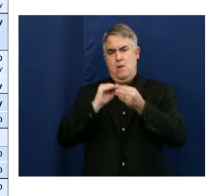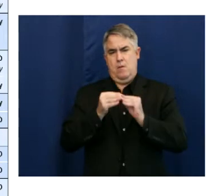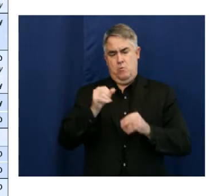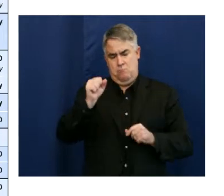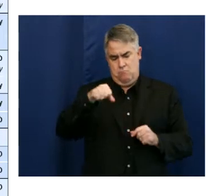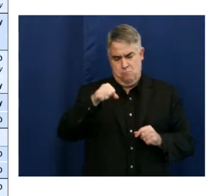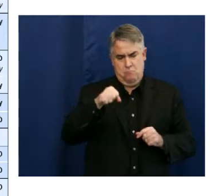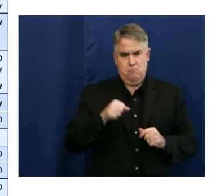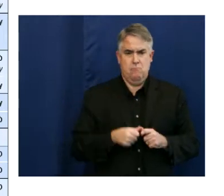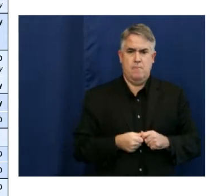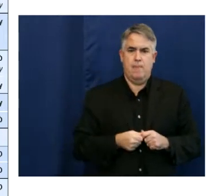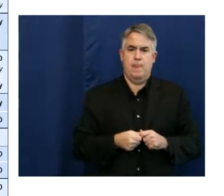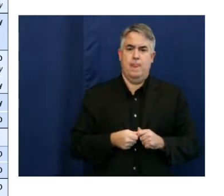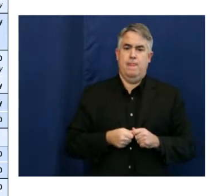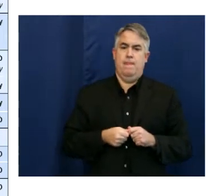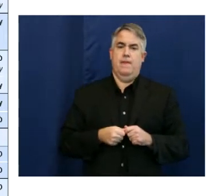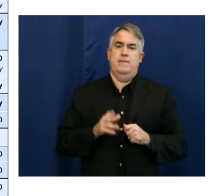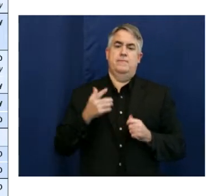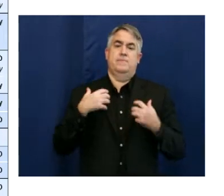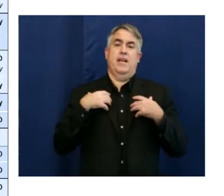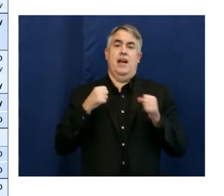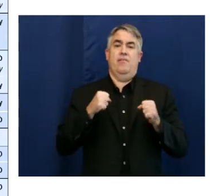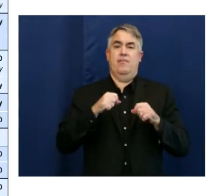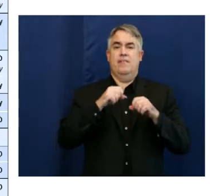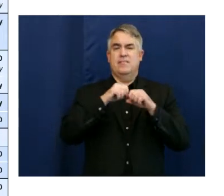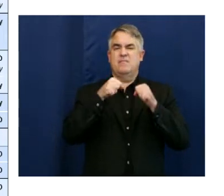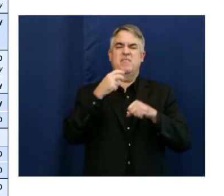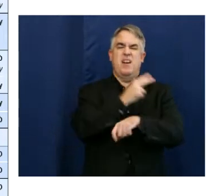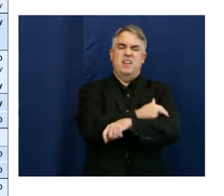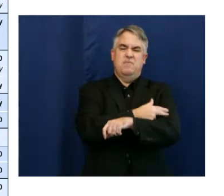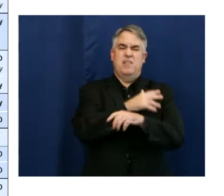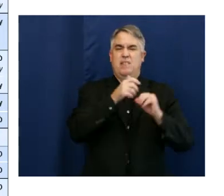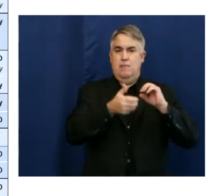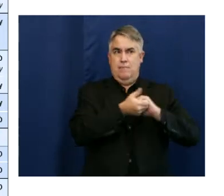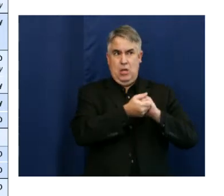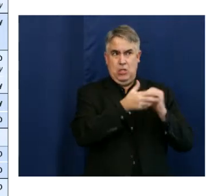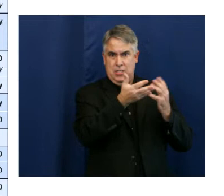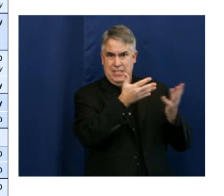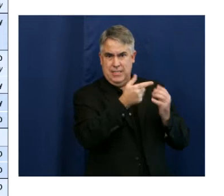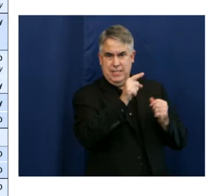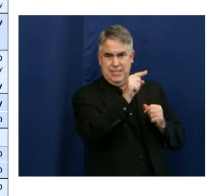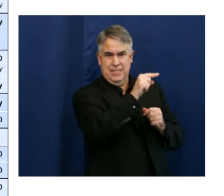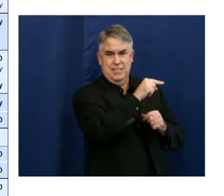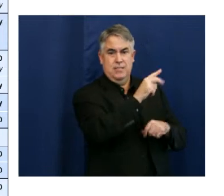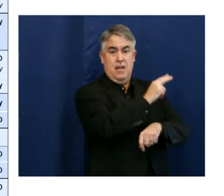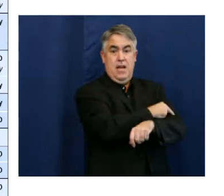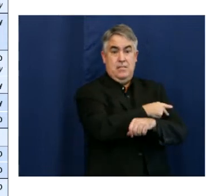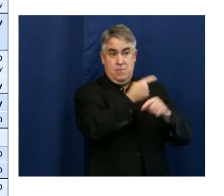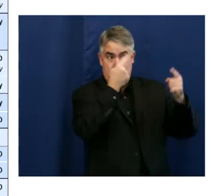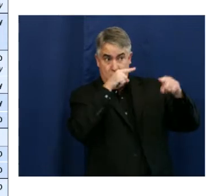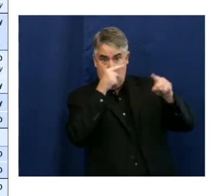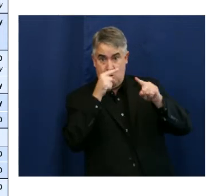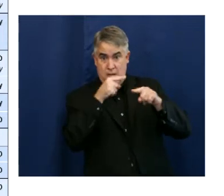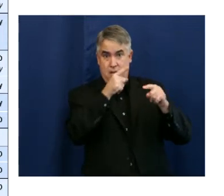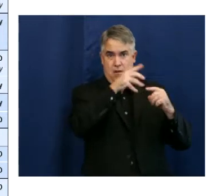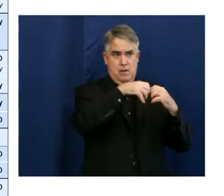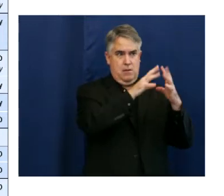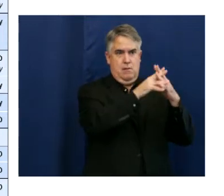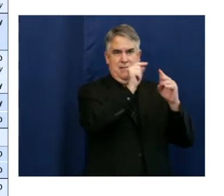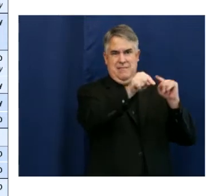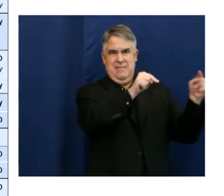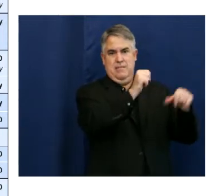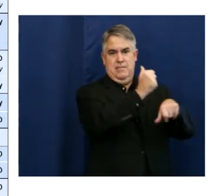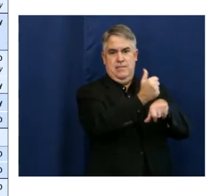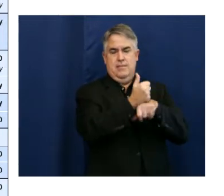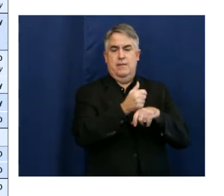health system and county partnerships. These are the pods we stand up in conjunction with the health system. Right now, we're doing about 1,500 a day in